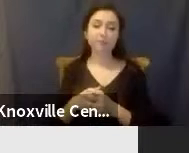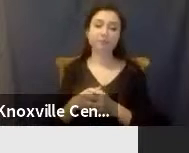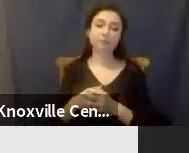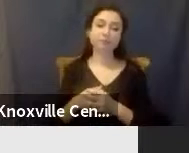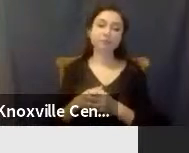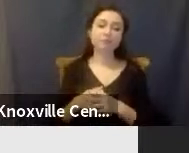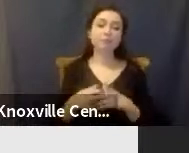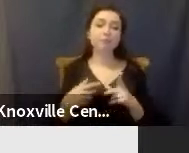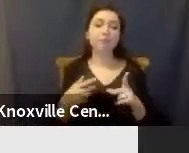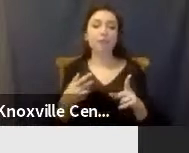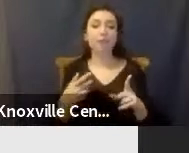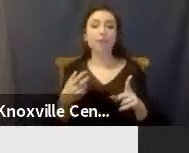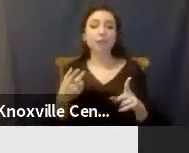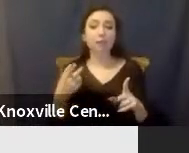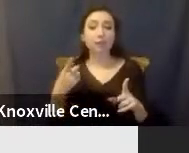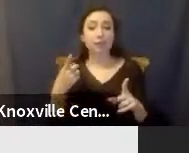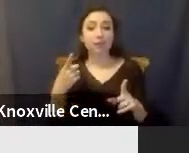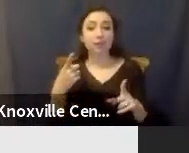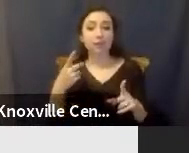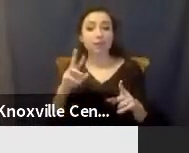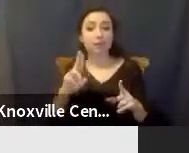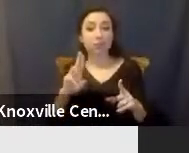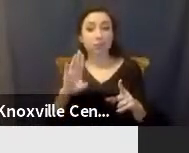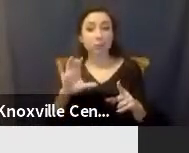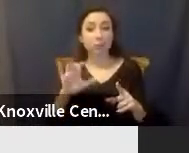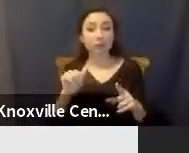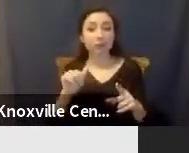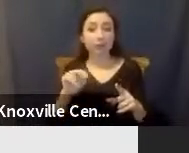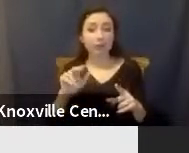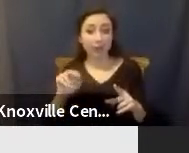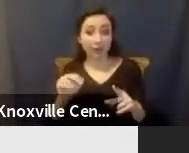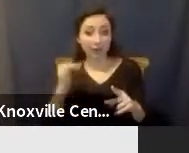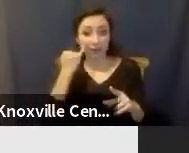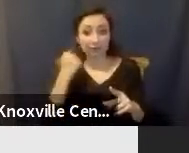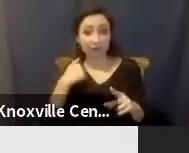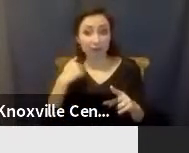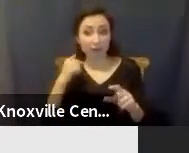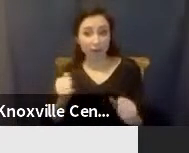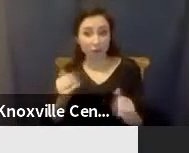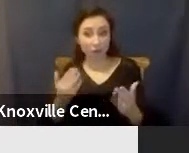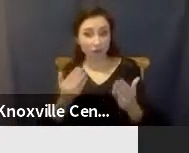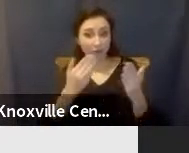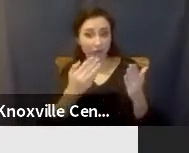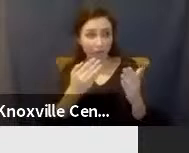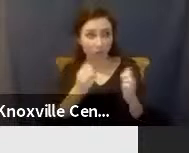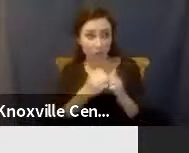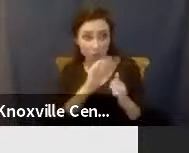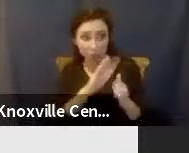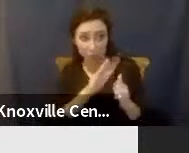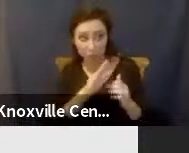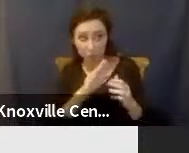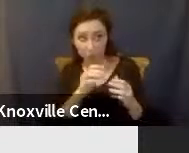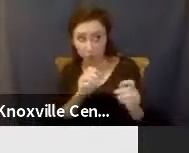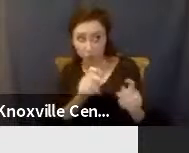Dr. Buchanan, if I could offer one suggestion to you, with your permission.